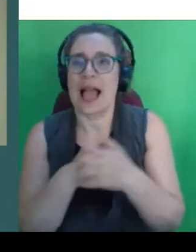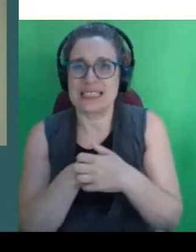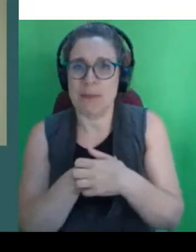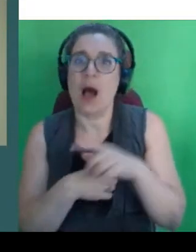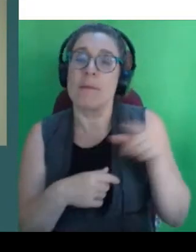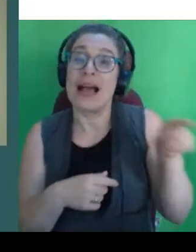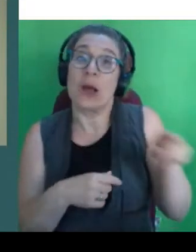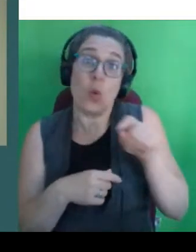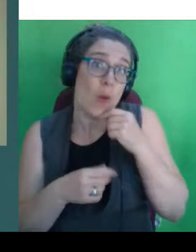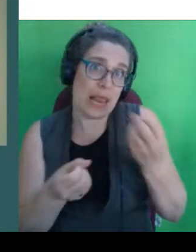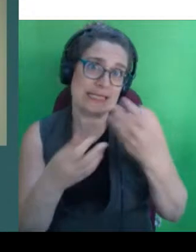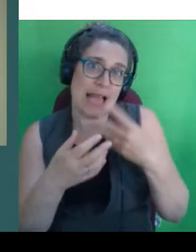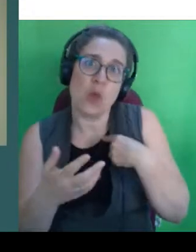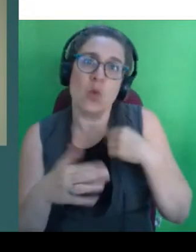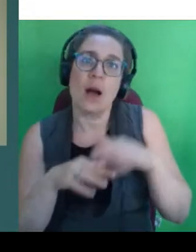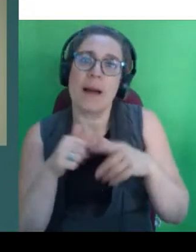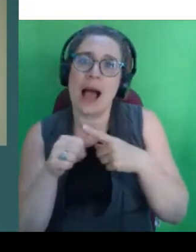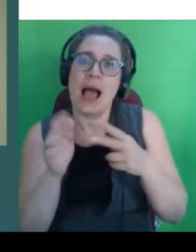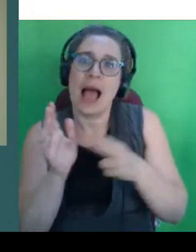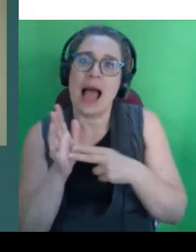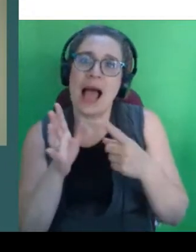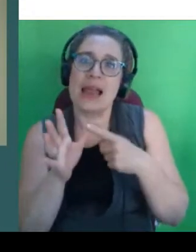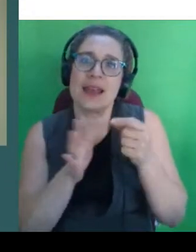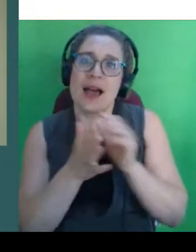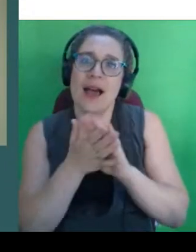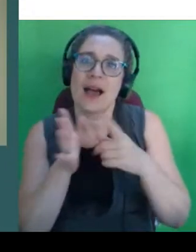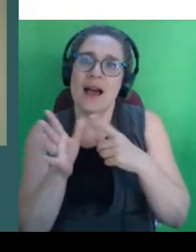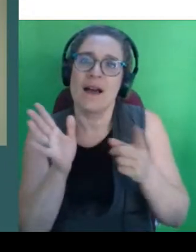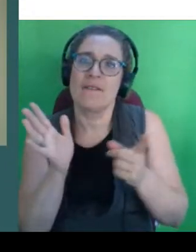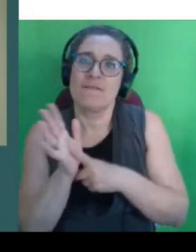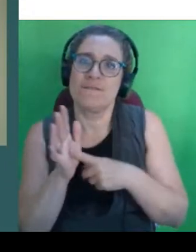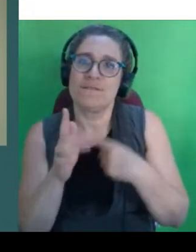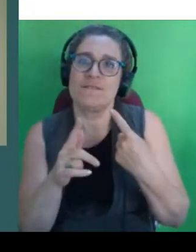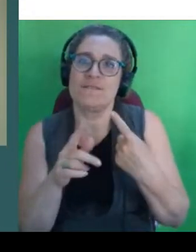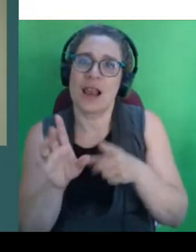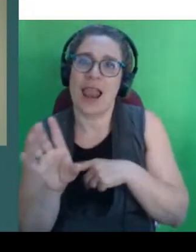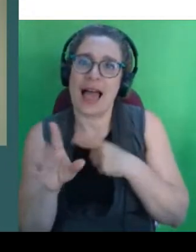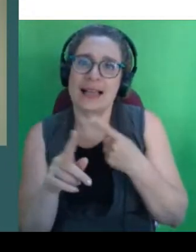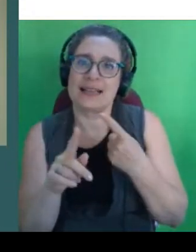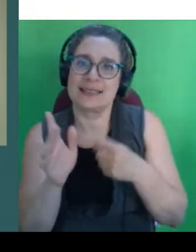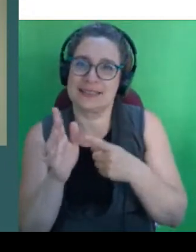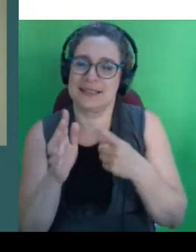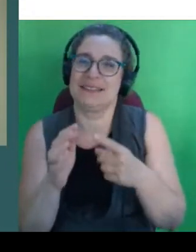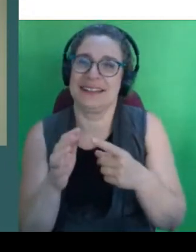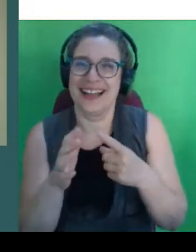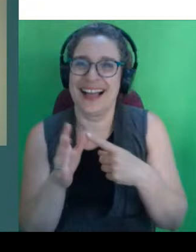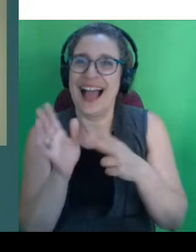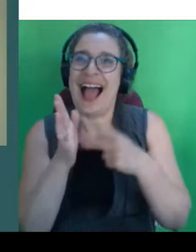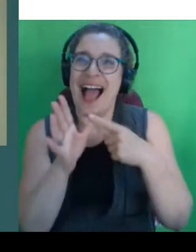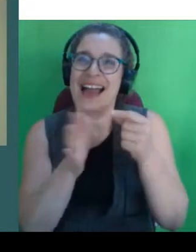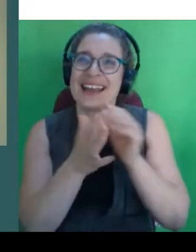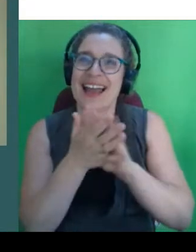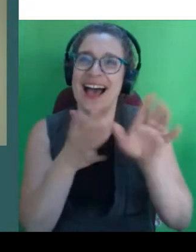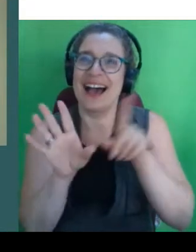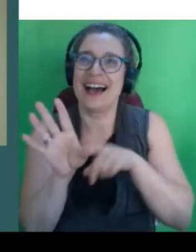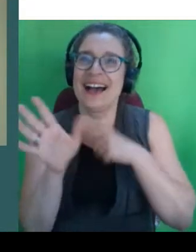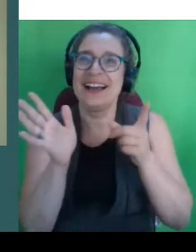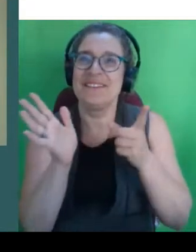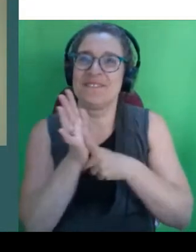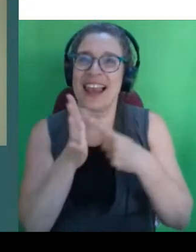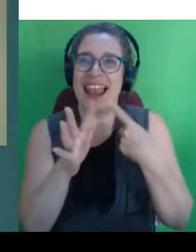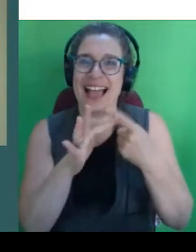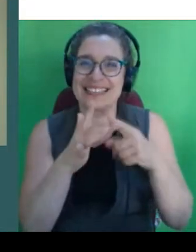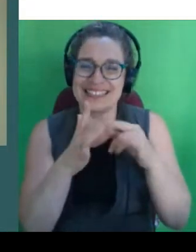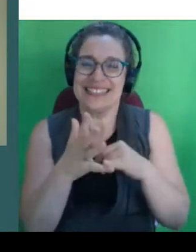allergy. And one last question. If a patient did have an anaphylaxis but has recovered,